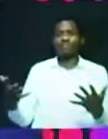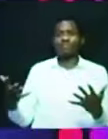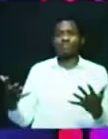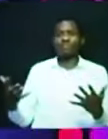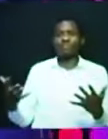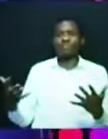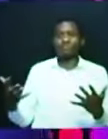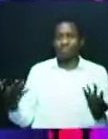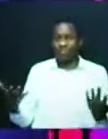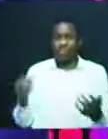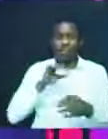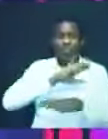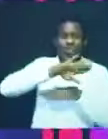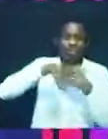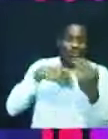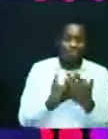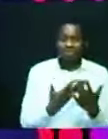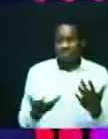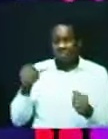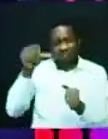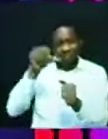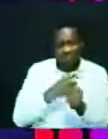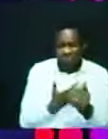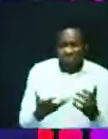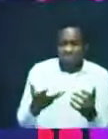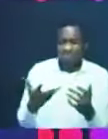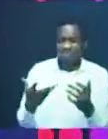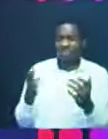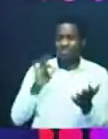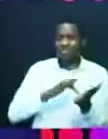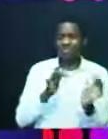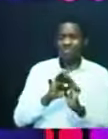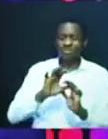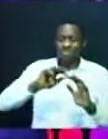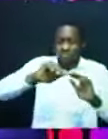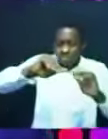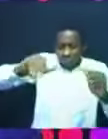things and everything he has given to us.